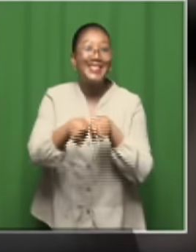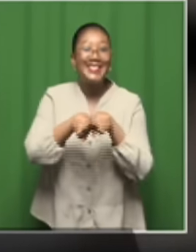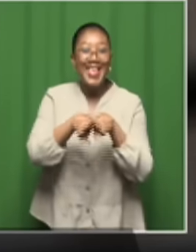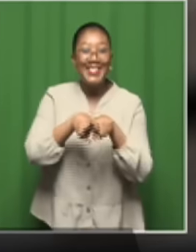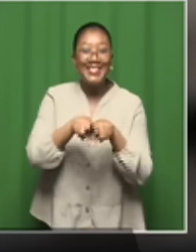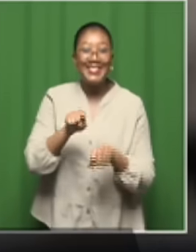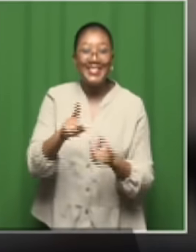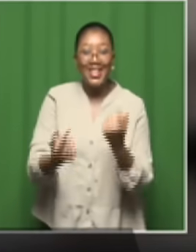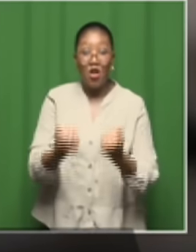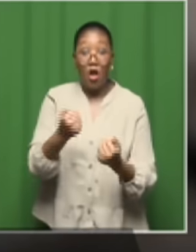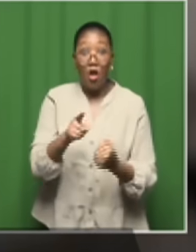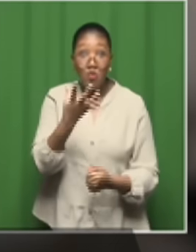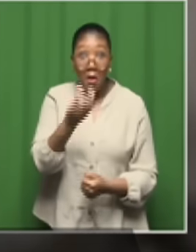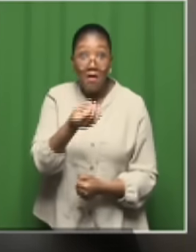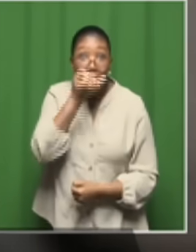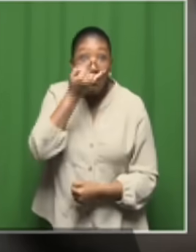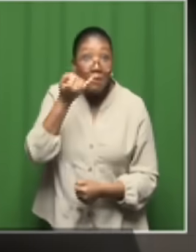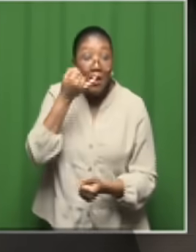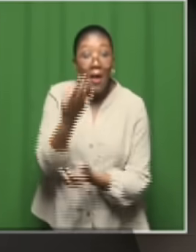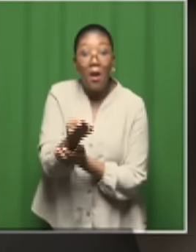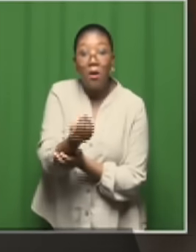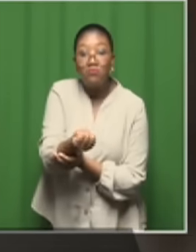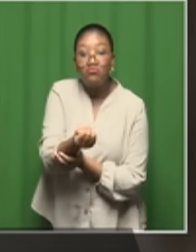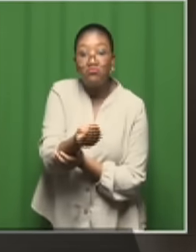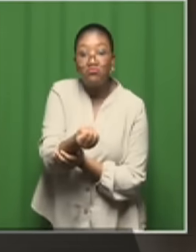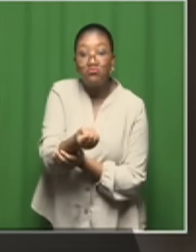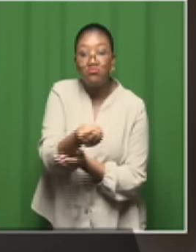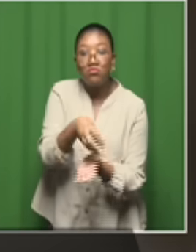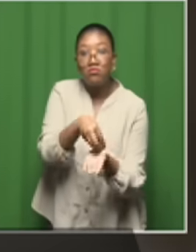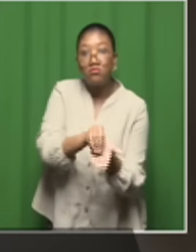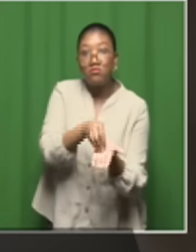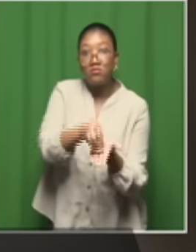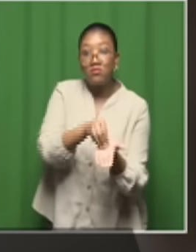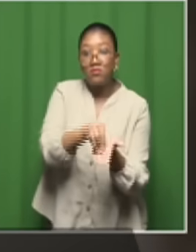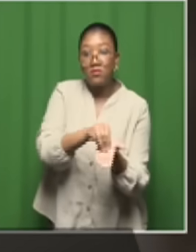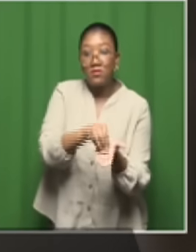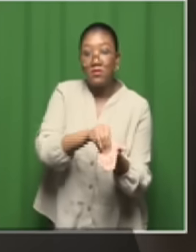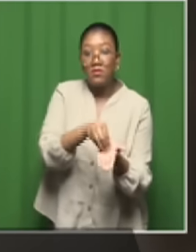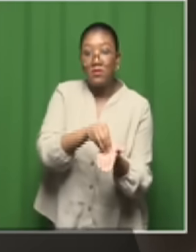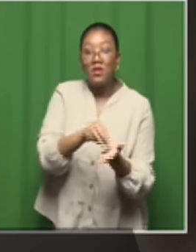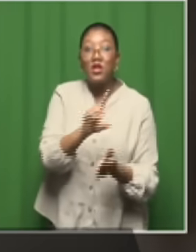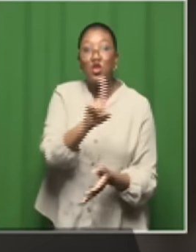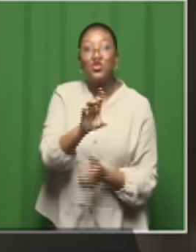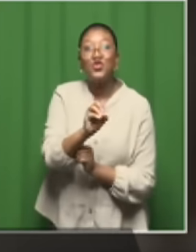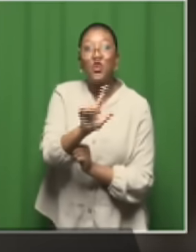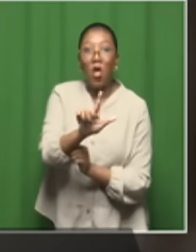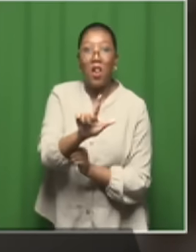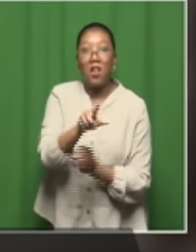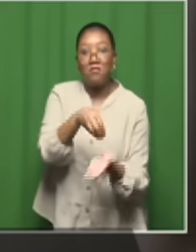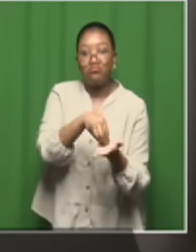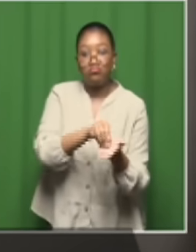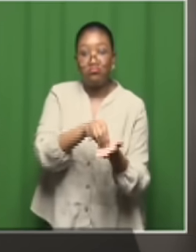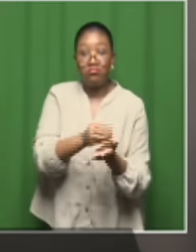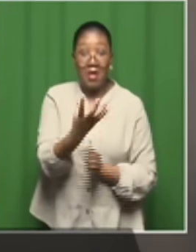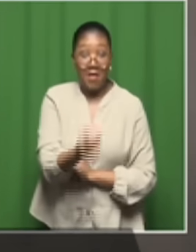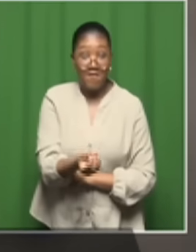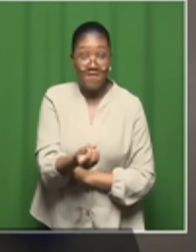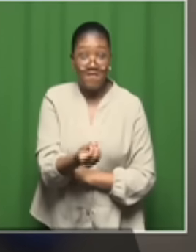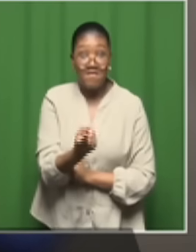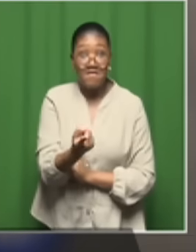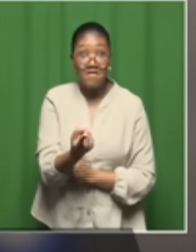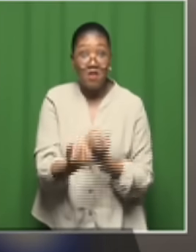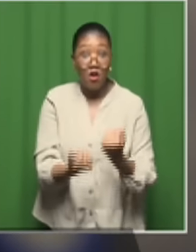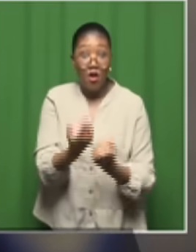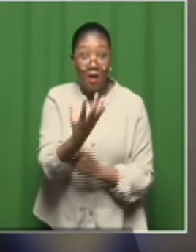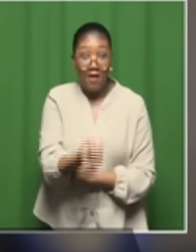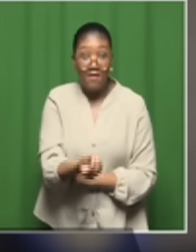car? Yes. How much data do you have in the car? I have as well. You have a Zol. Yes. Okay. My brother, you are not